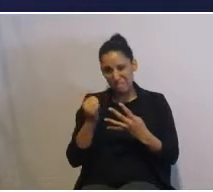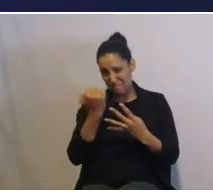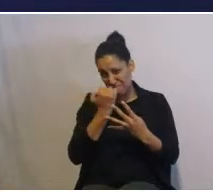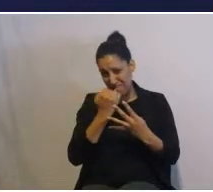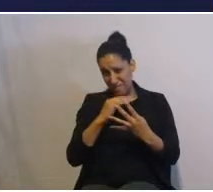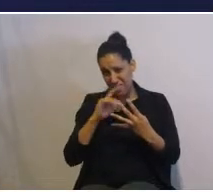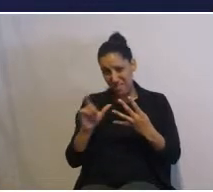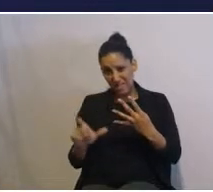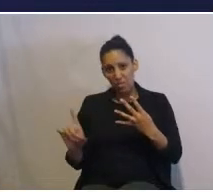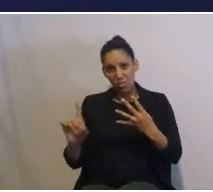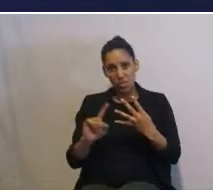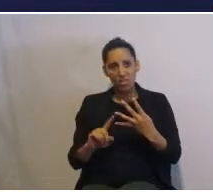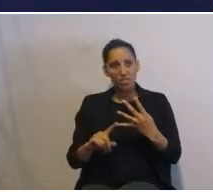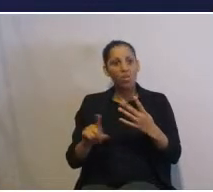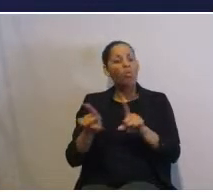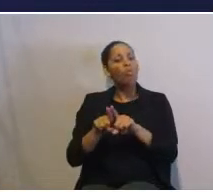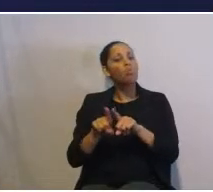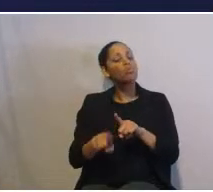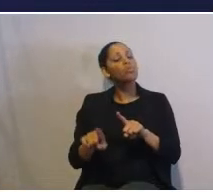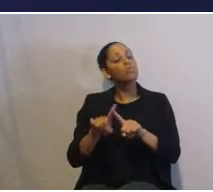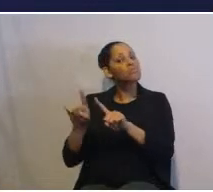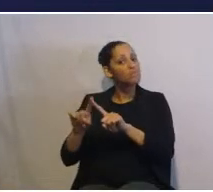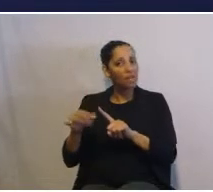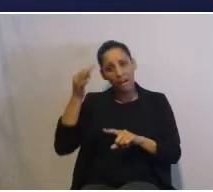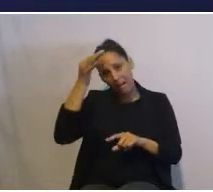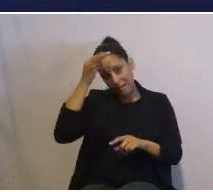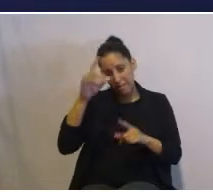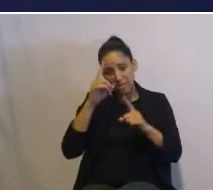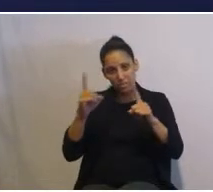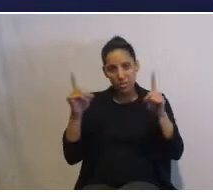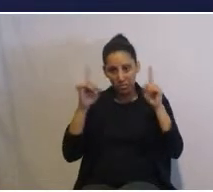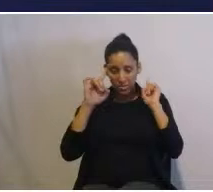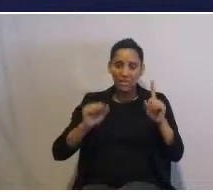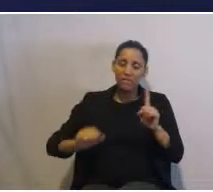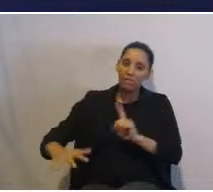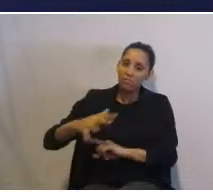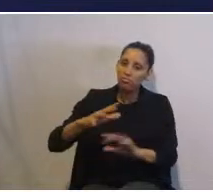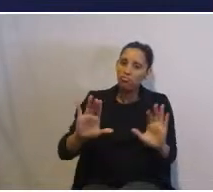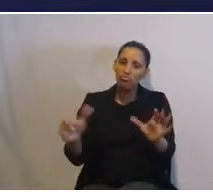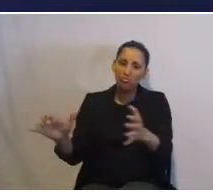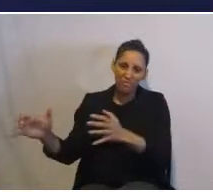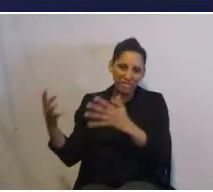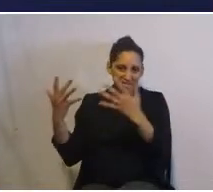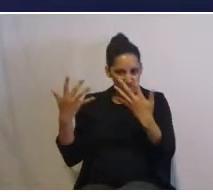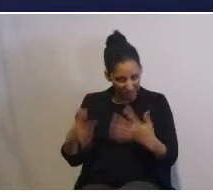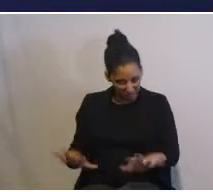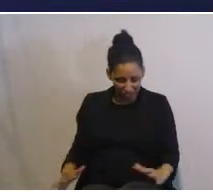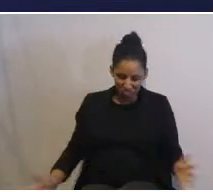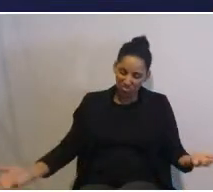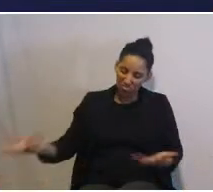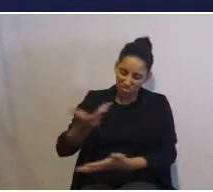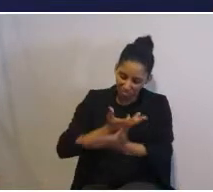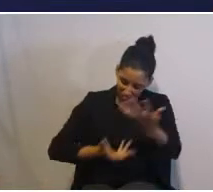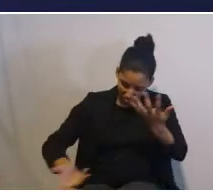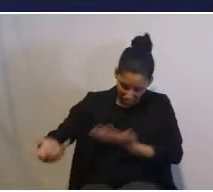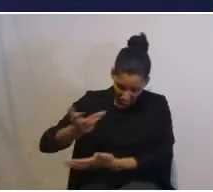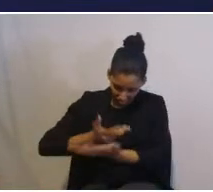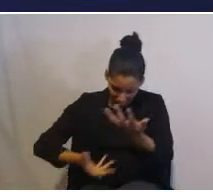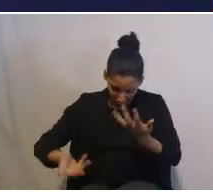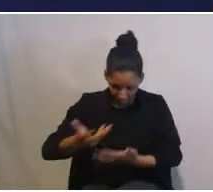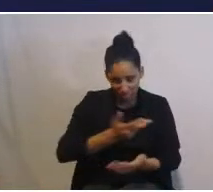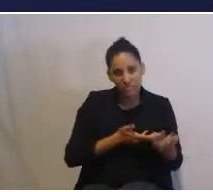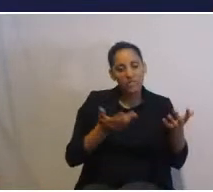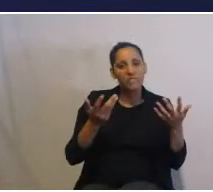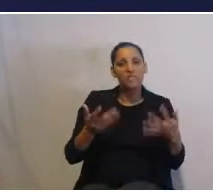for, various government departments, environmental groupings. We've put them all together and had a session with